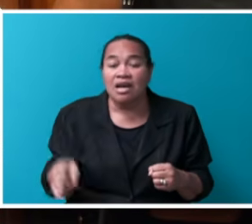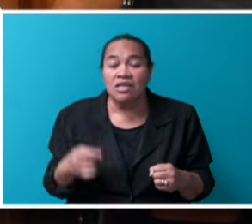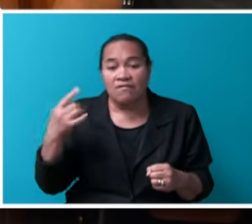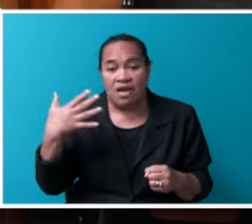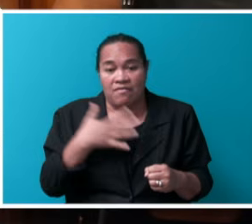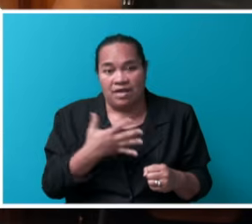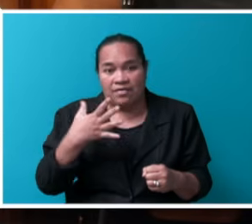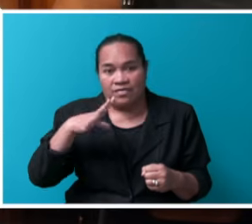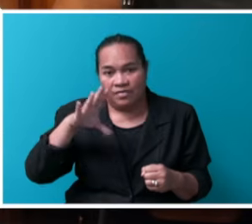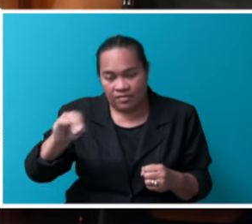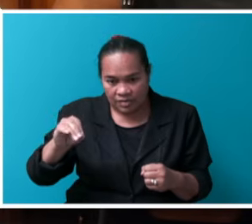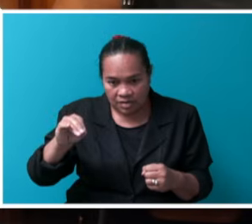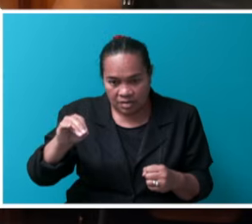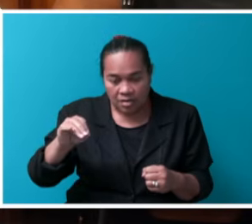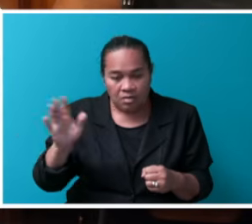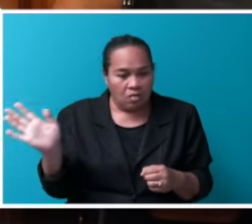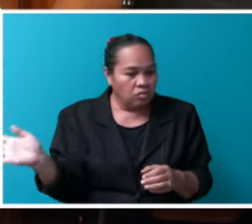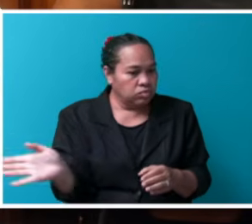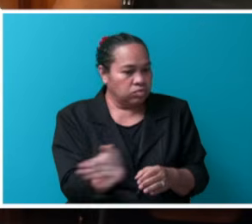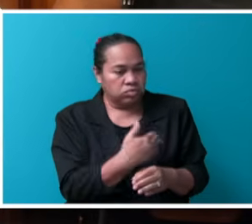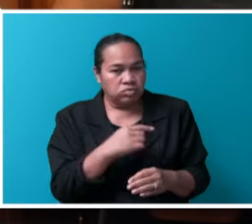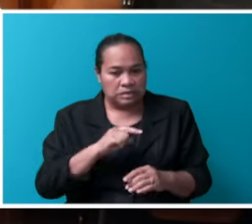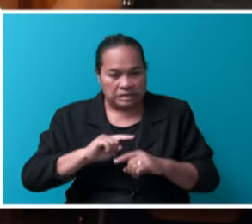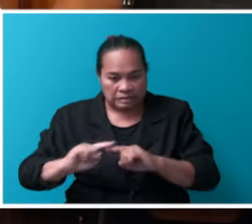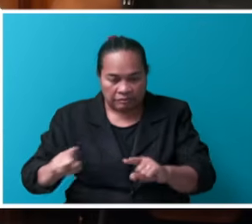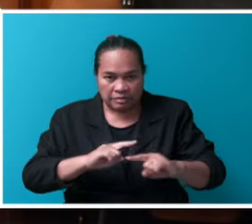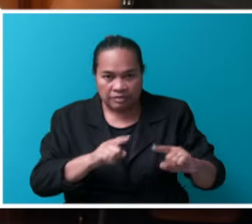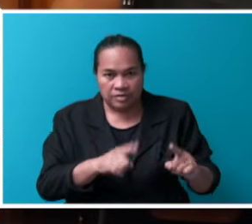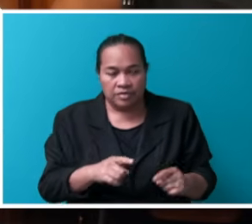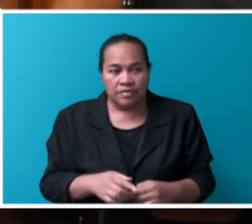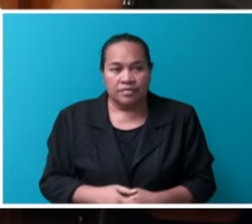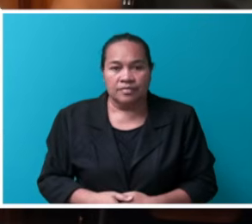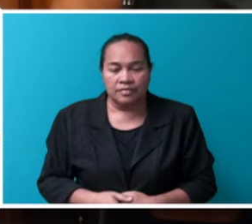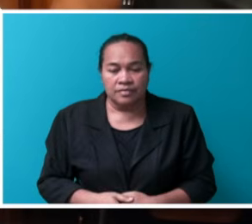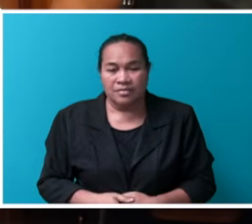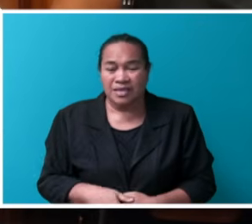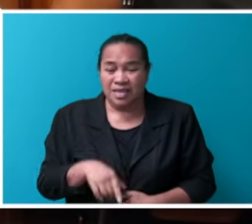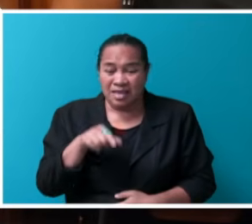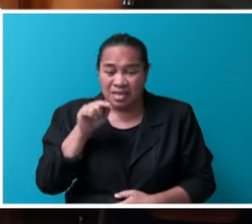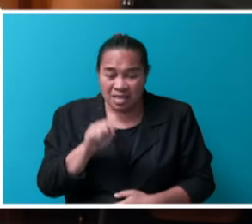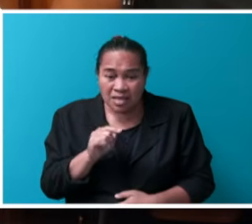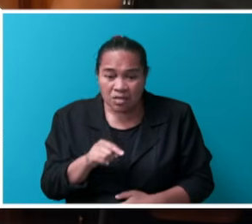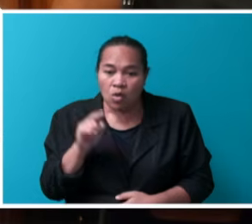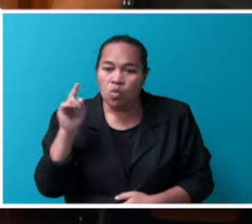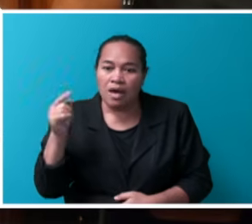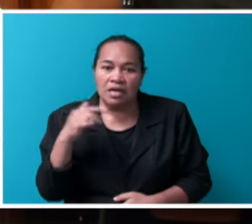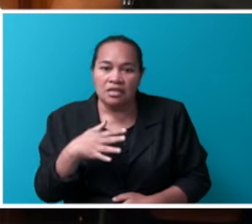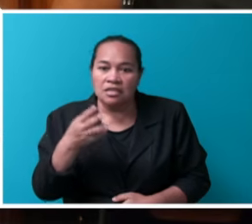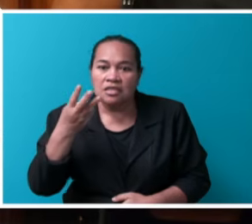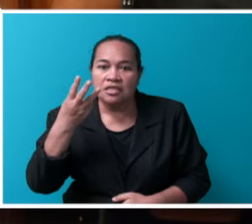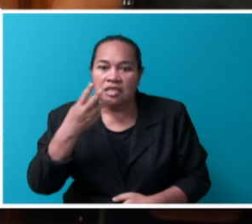6,550 across all ranks. This is one officer to 137 people,